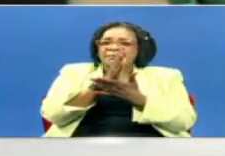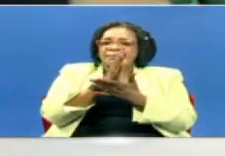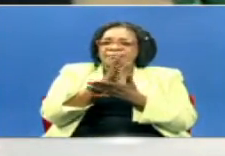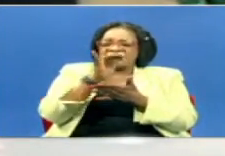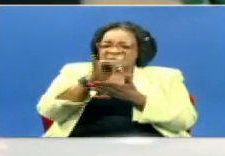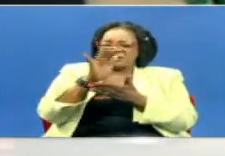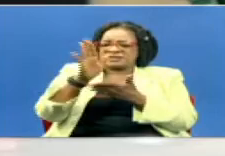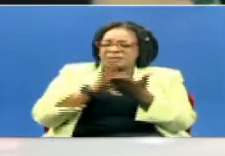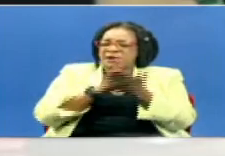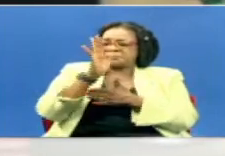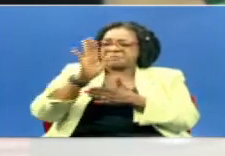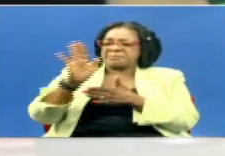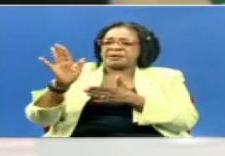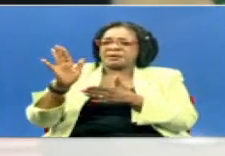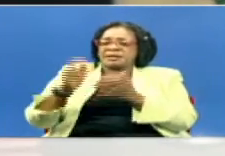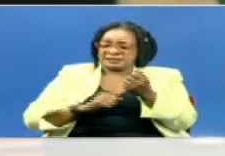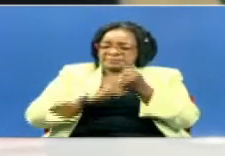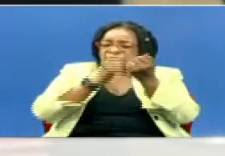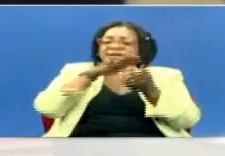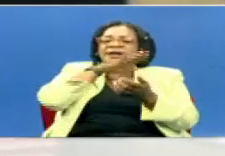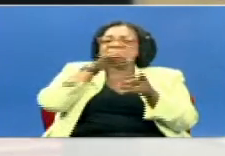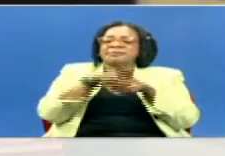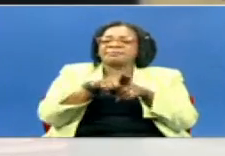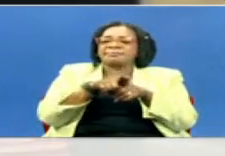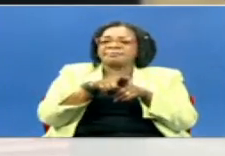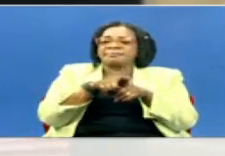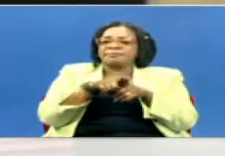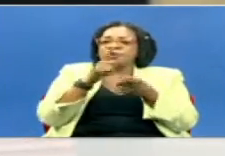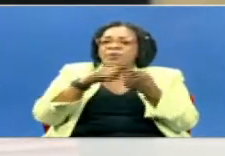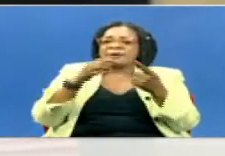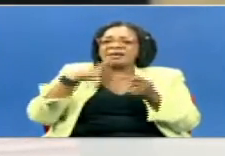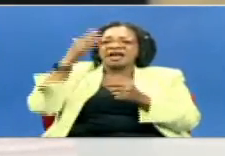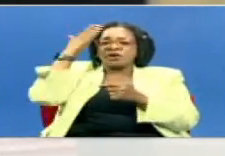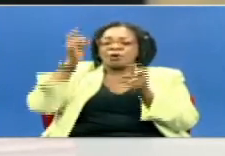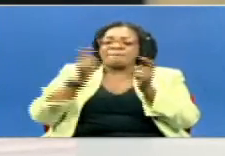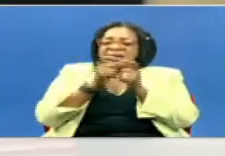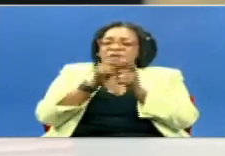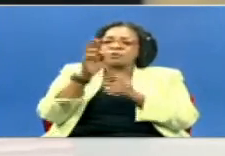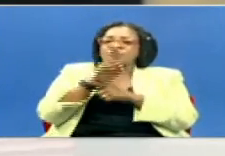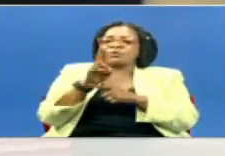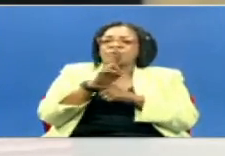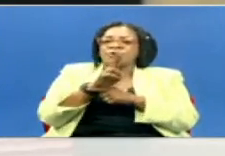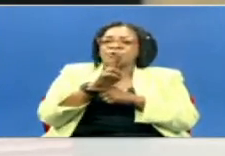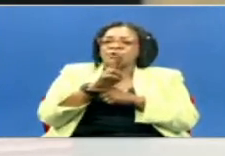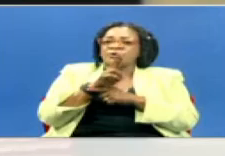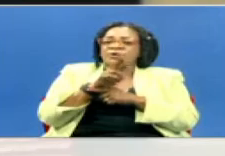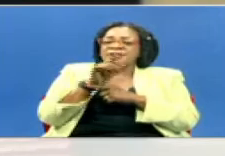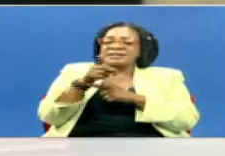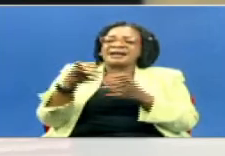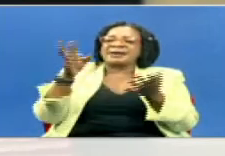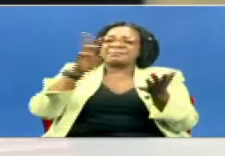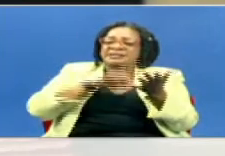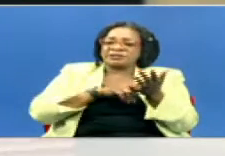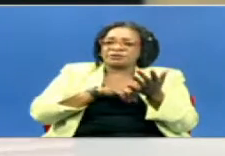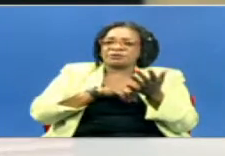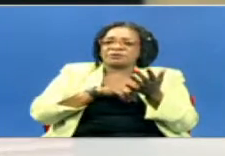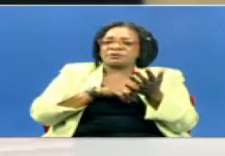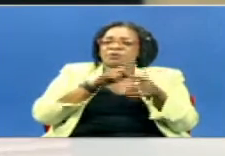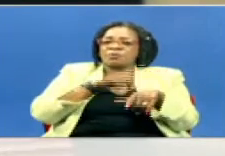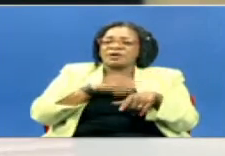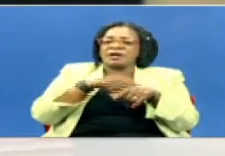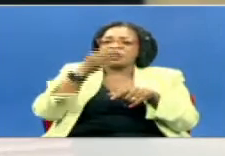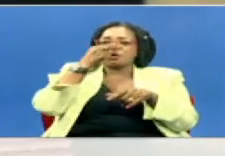right. He supported Raila. All right. And what I know is paining Uhuru is his reputation, like when Ruto went